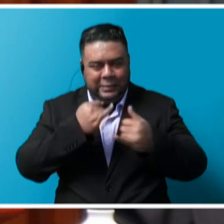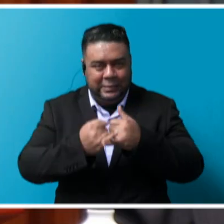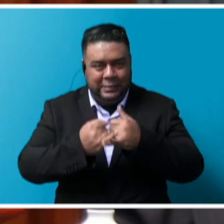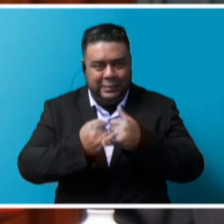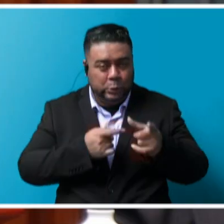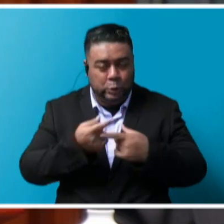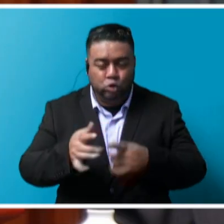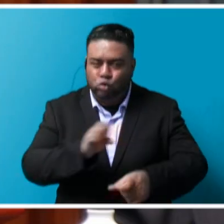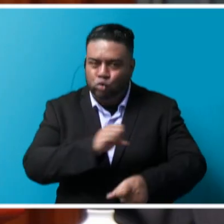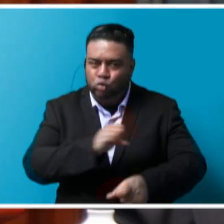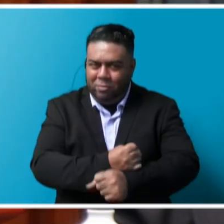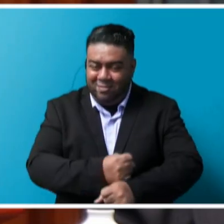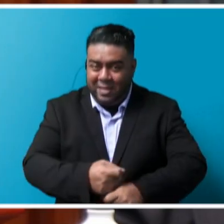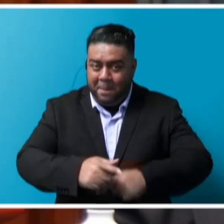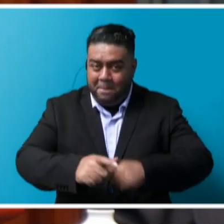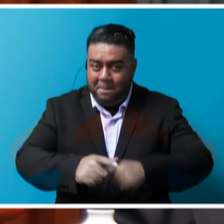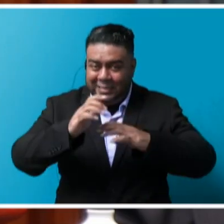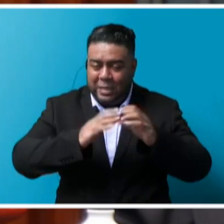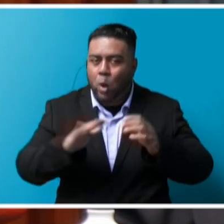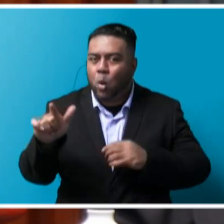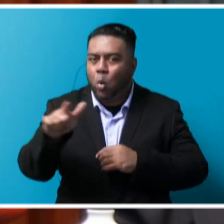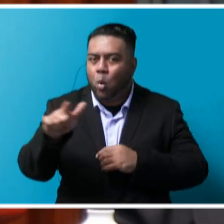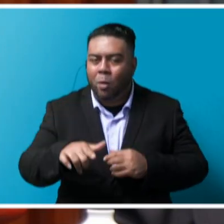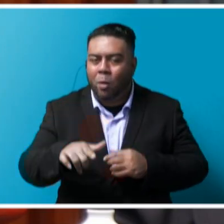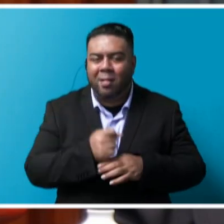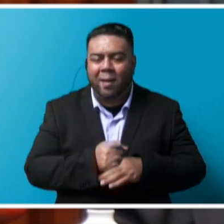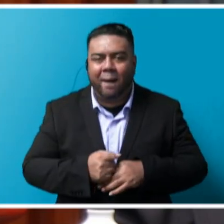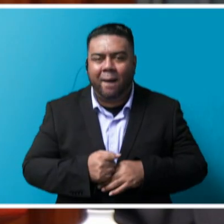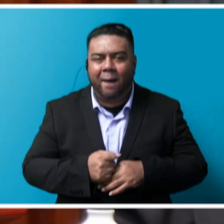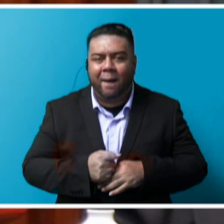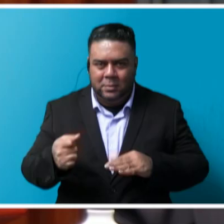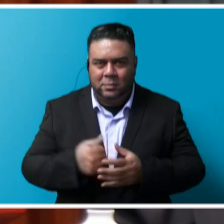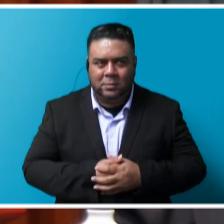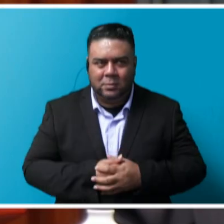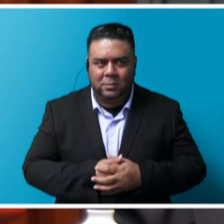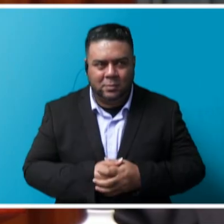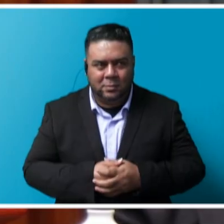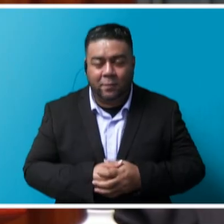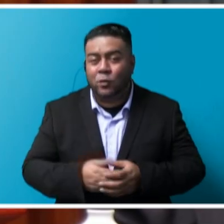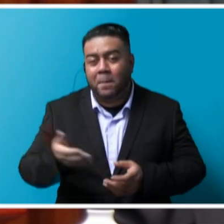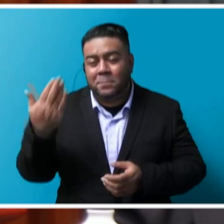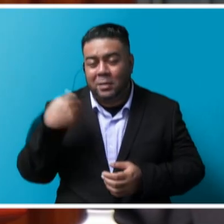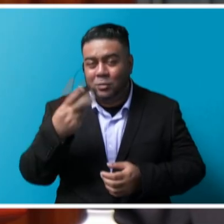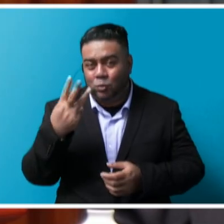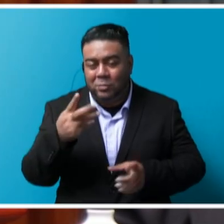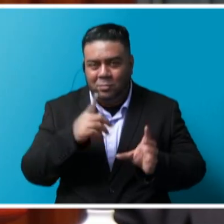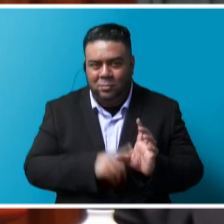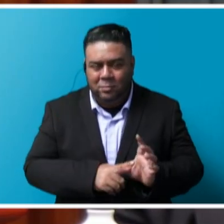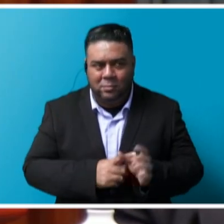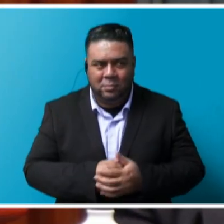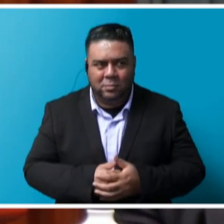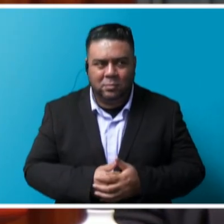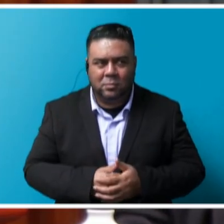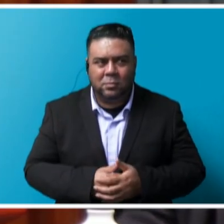capacity and performance of local government institutions. Mr. Speaker, Sir, For the past 3 years, this government has demonstrated that we do not